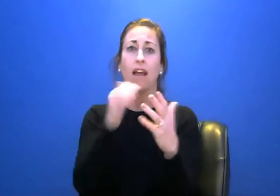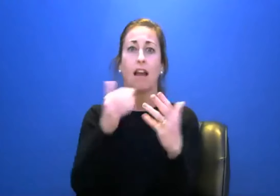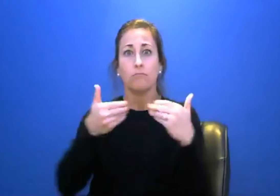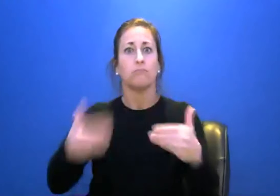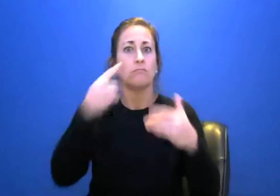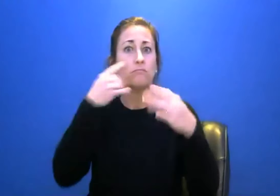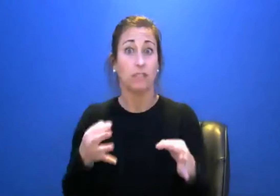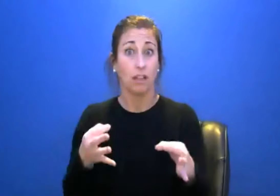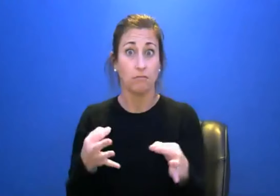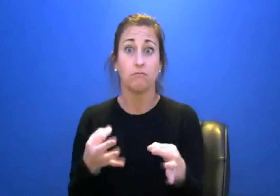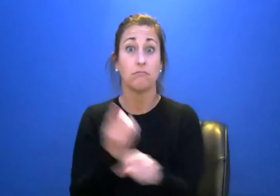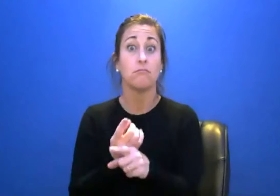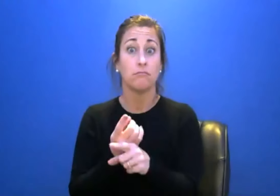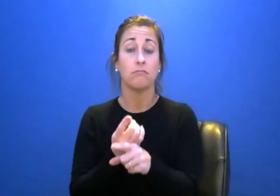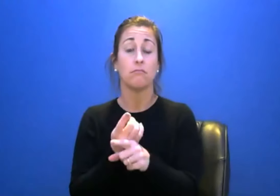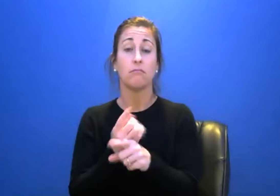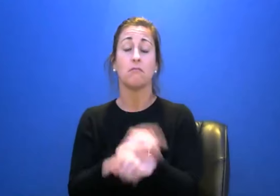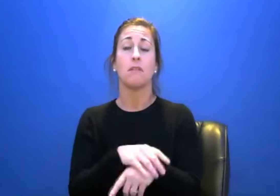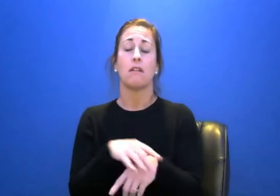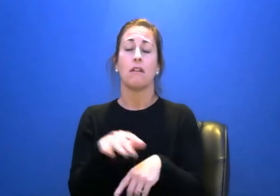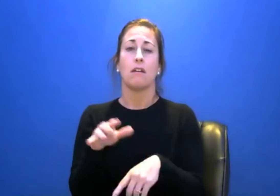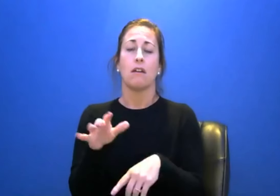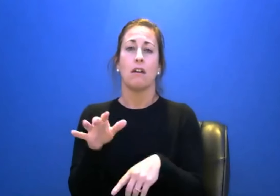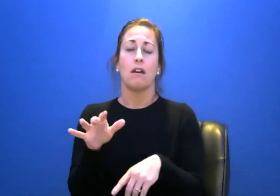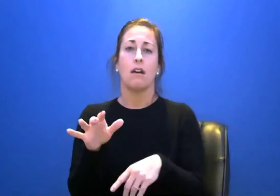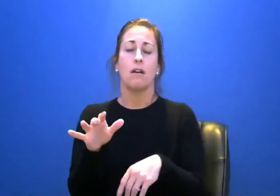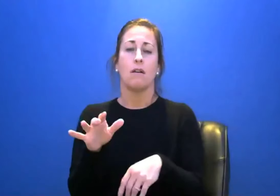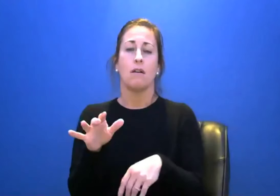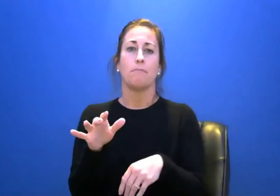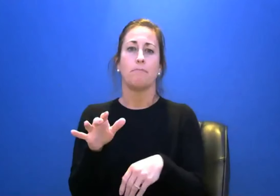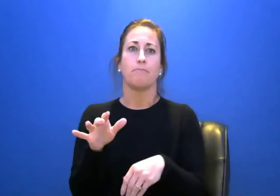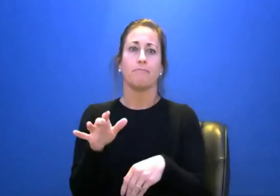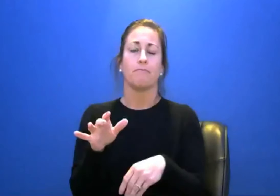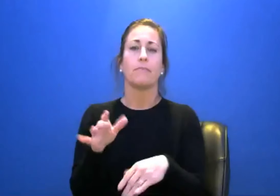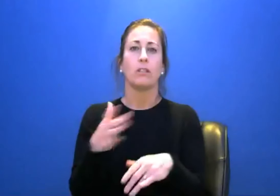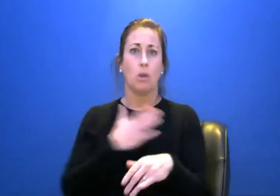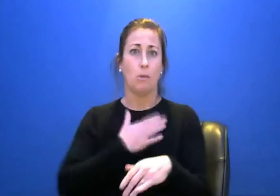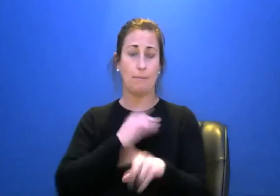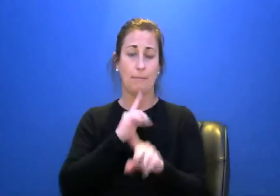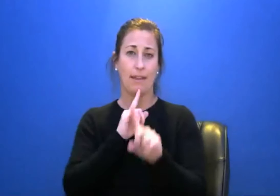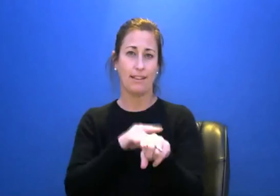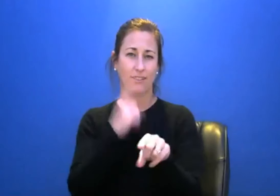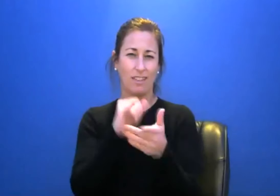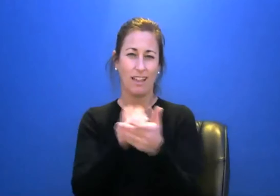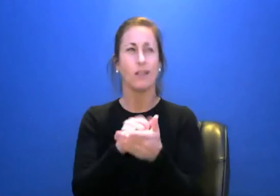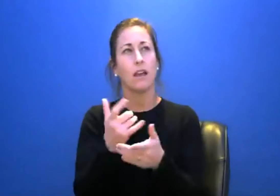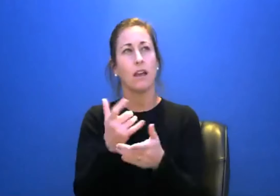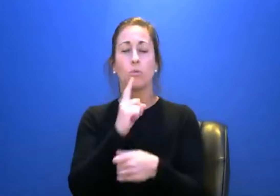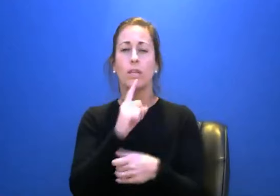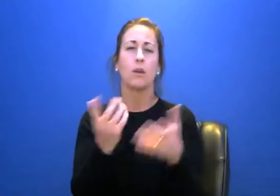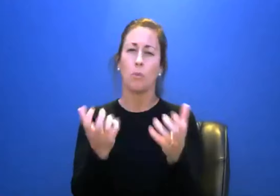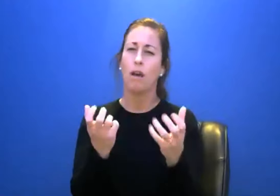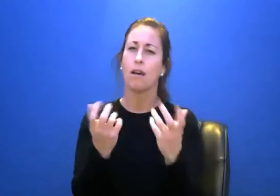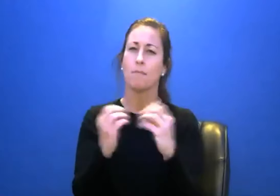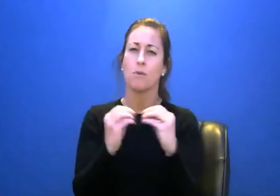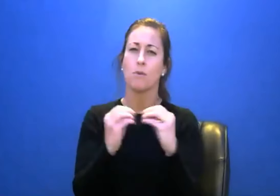decision around the K-8? And the response to that is we really want to get input and insight